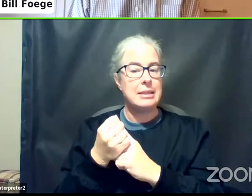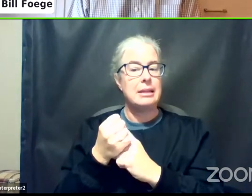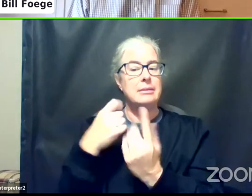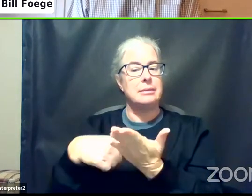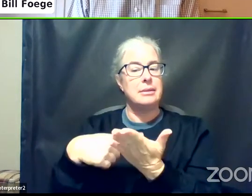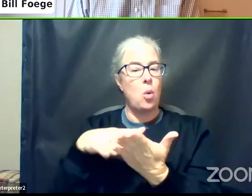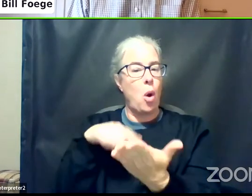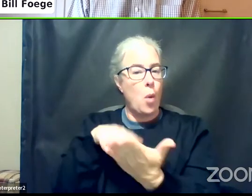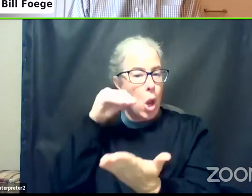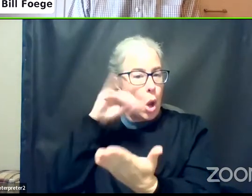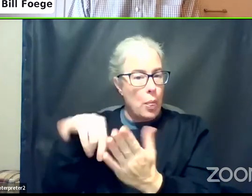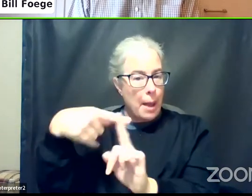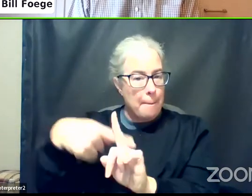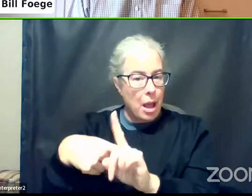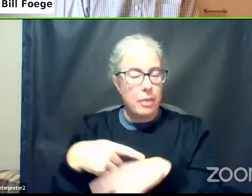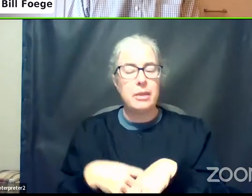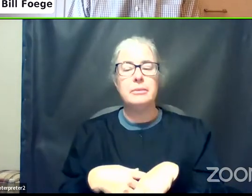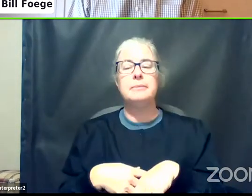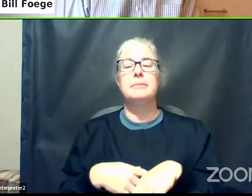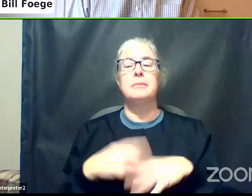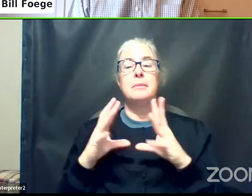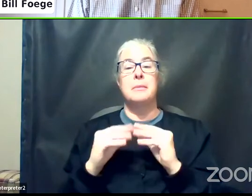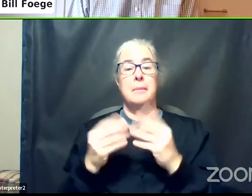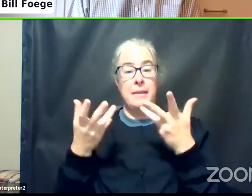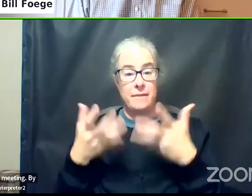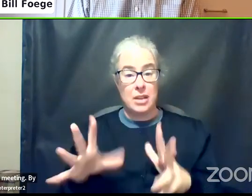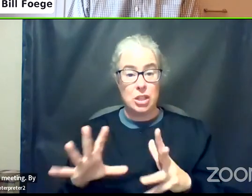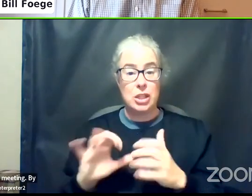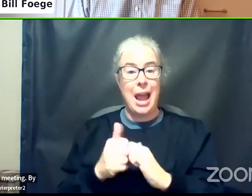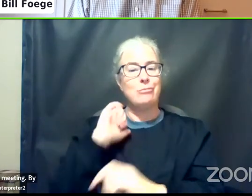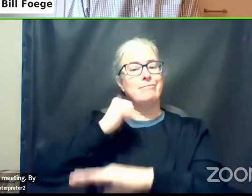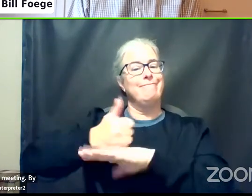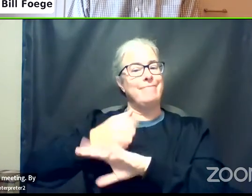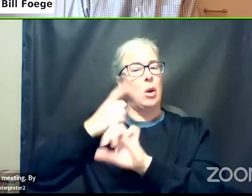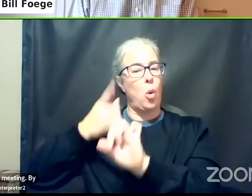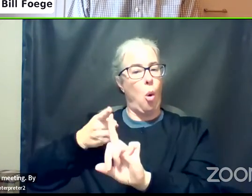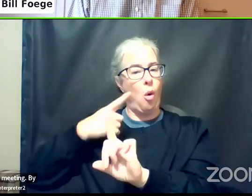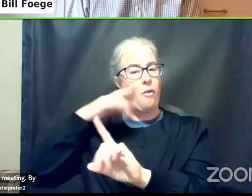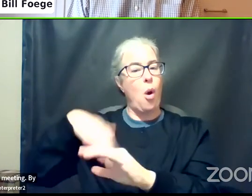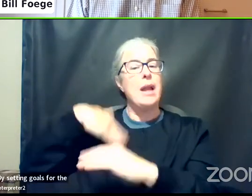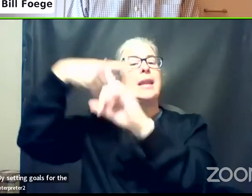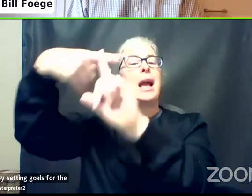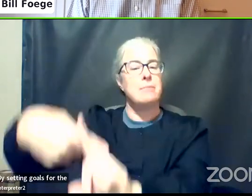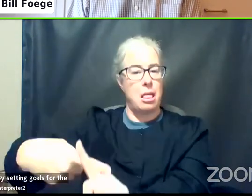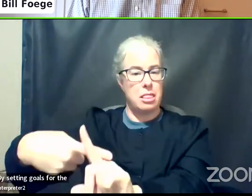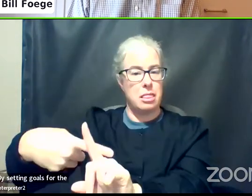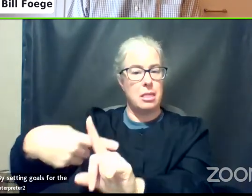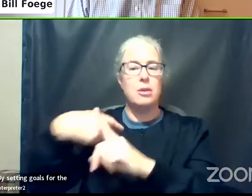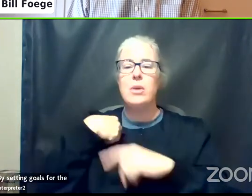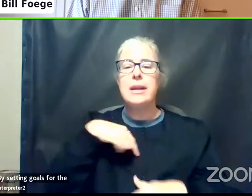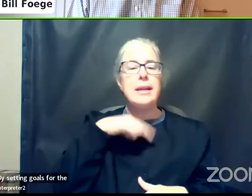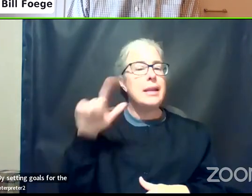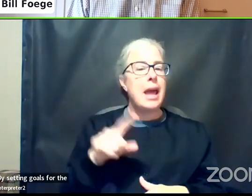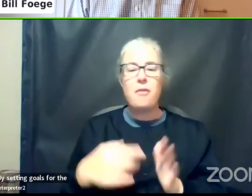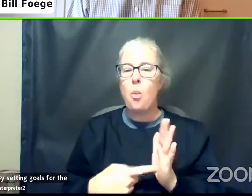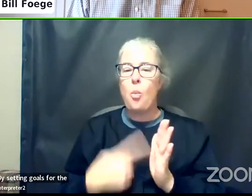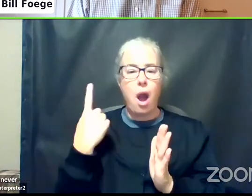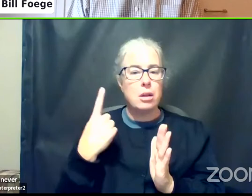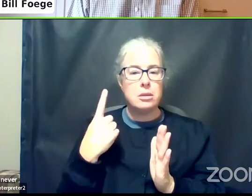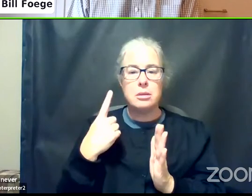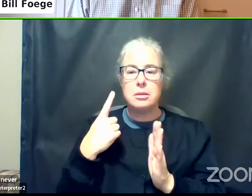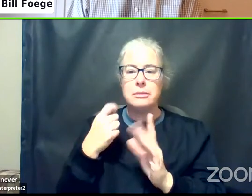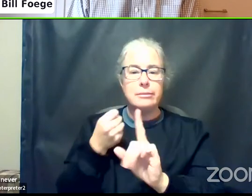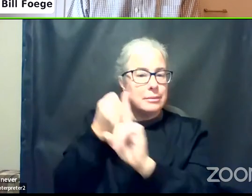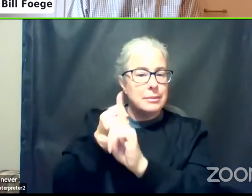and we would end the meeting by setting goals for the next month we never once reached those